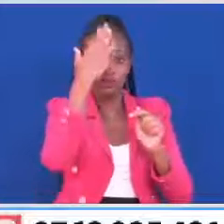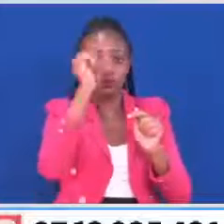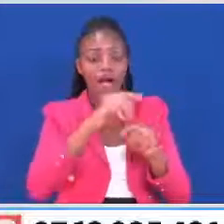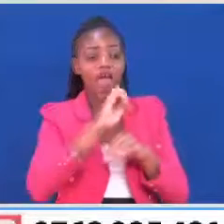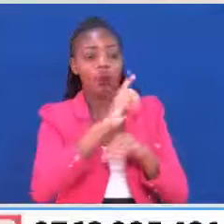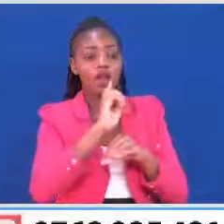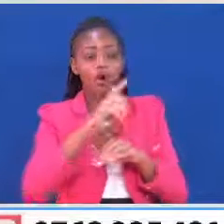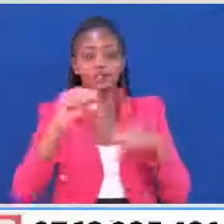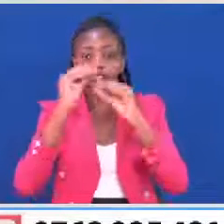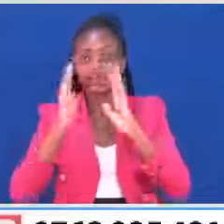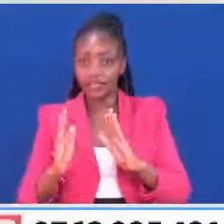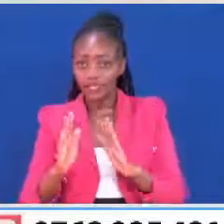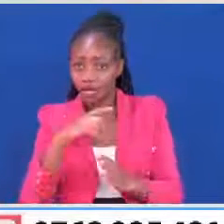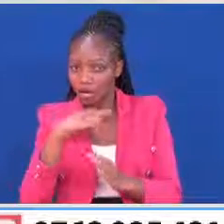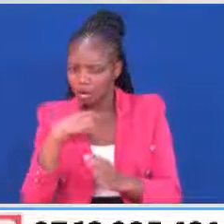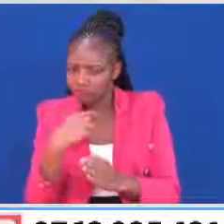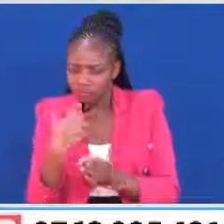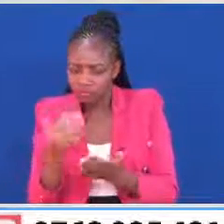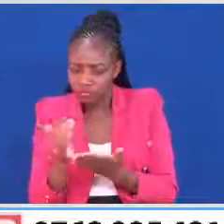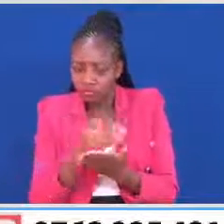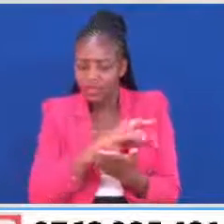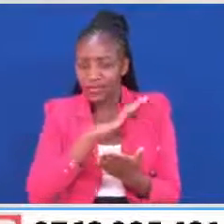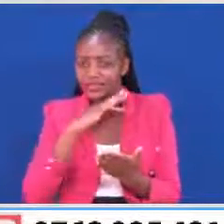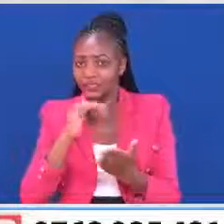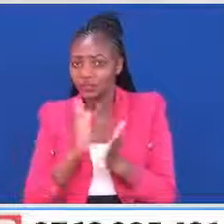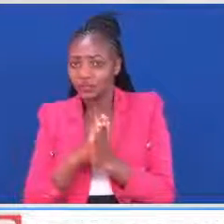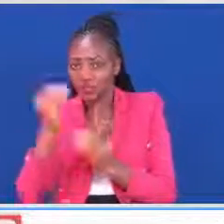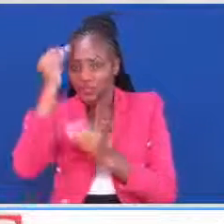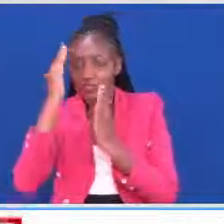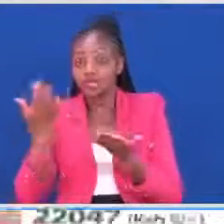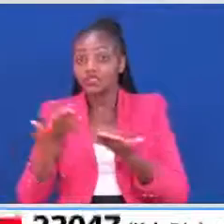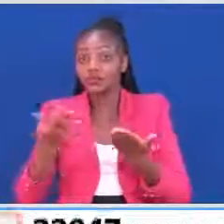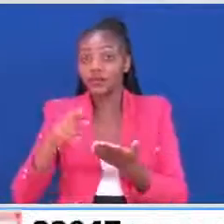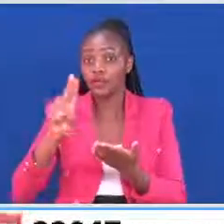teachers to collect litter with their pupils in Uasin Gishu.